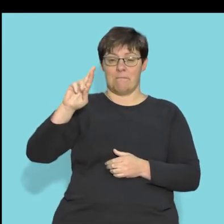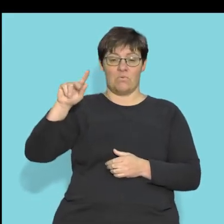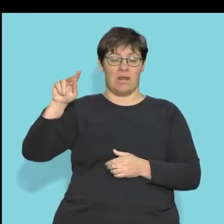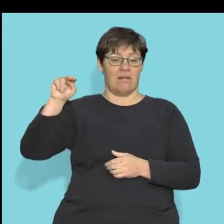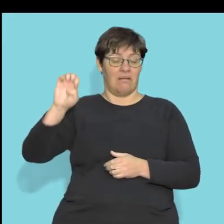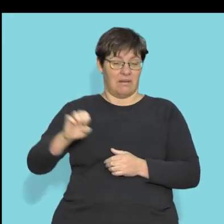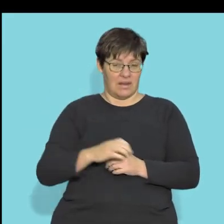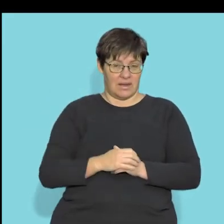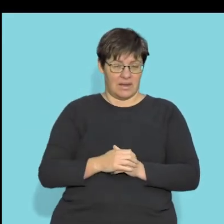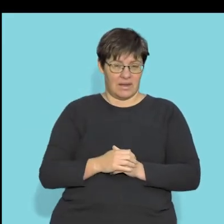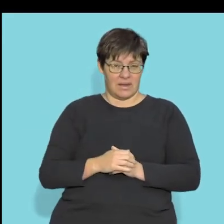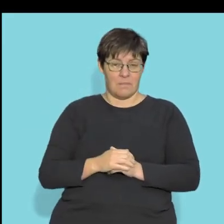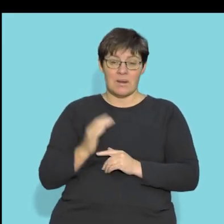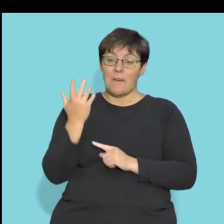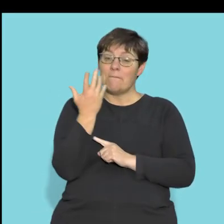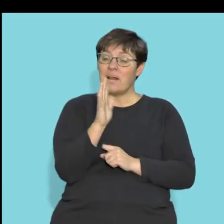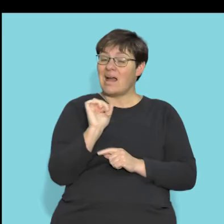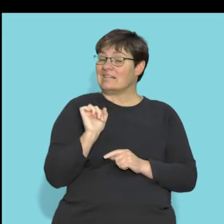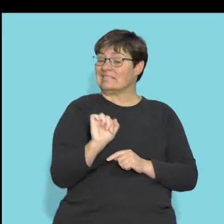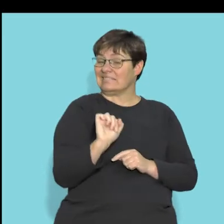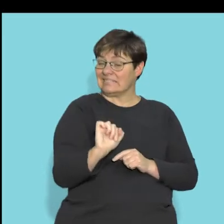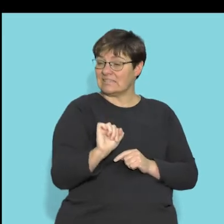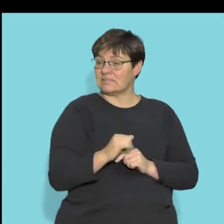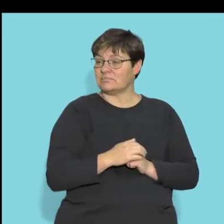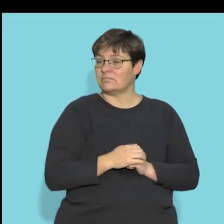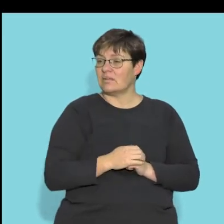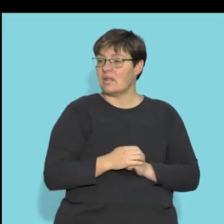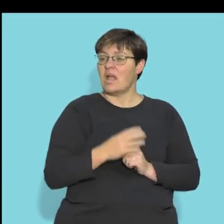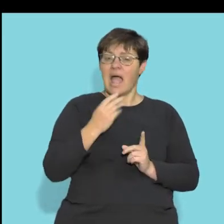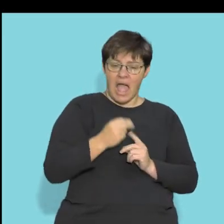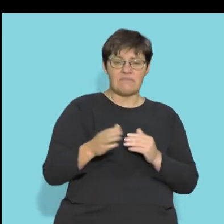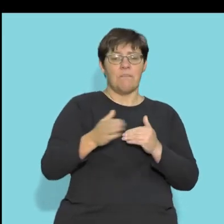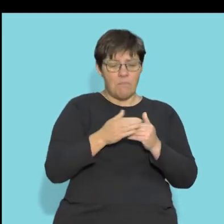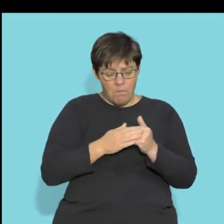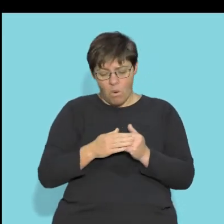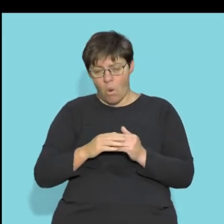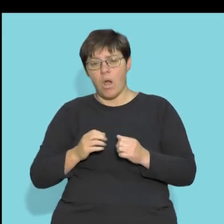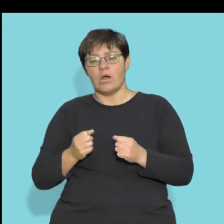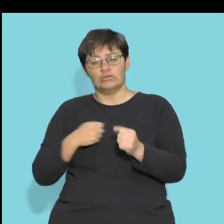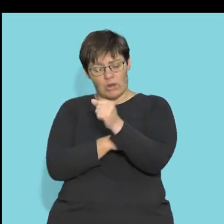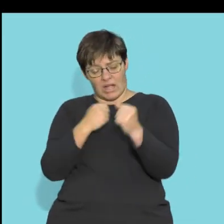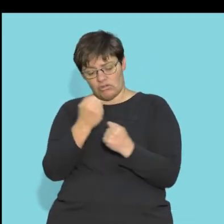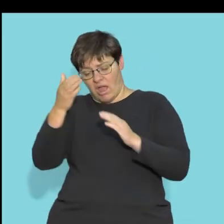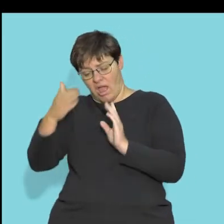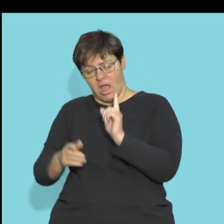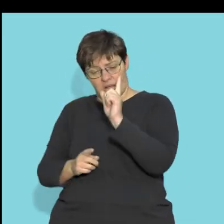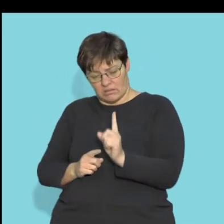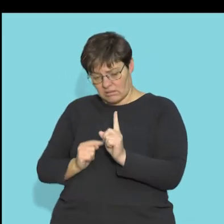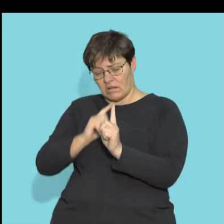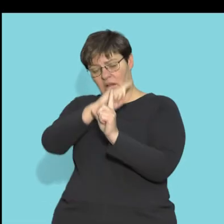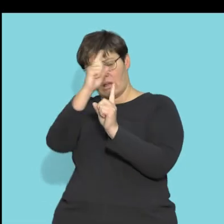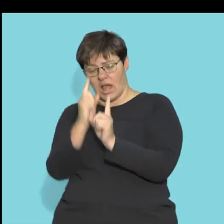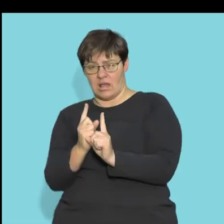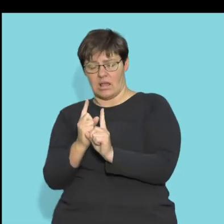But when it comes to a plant cell, they have got another structure, all right, on